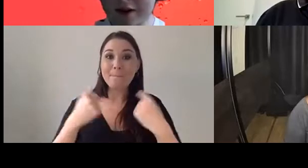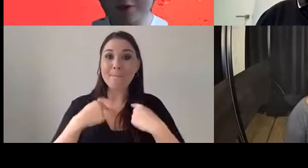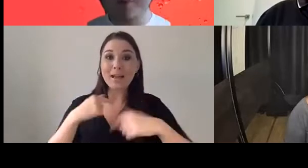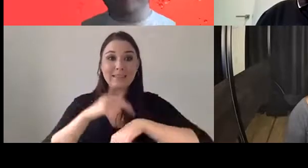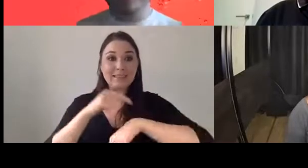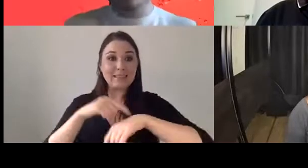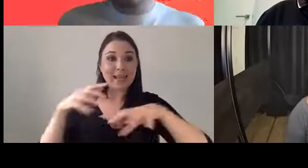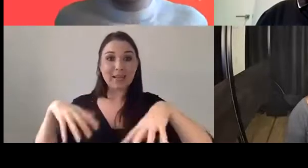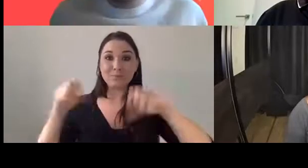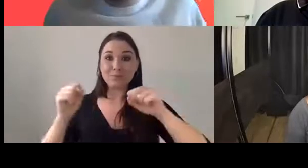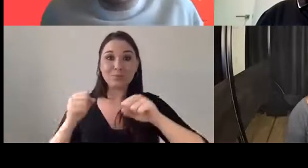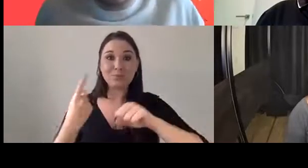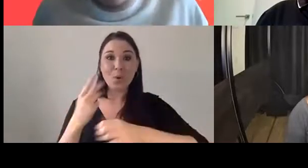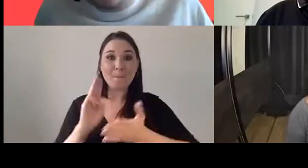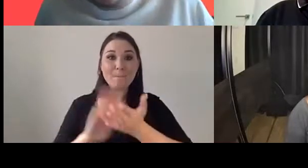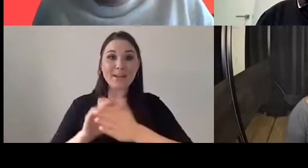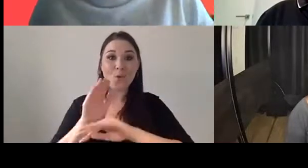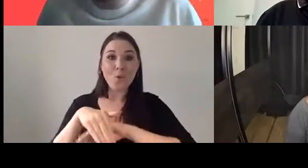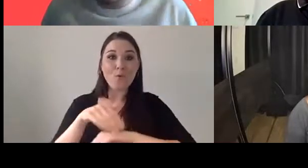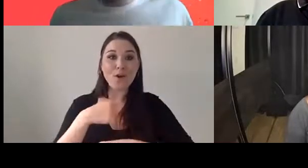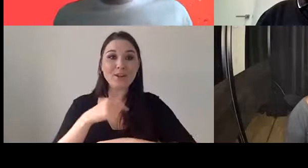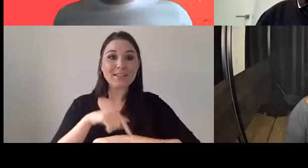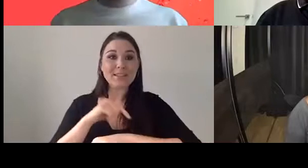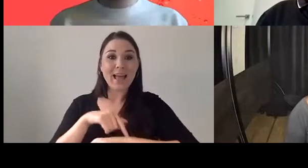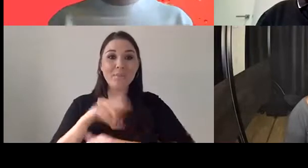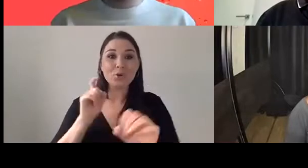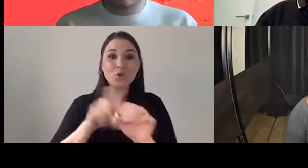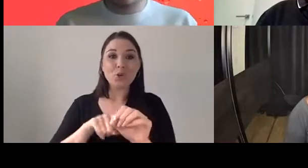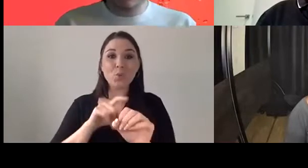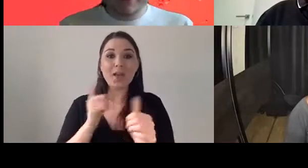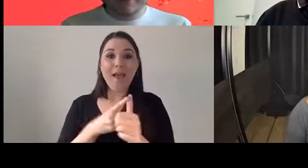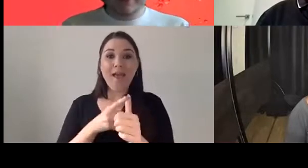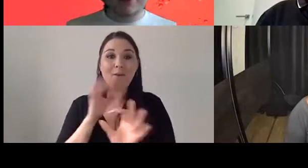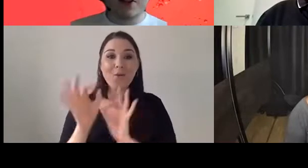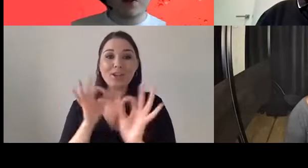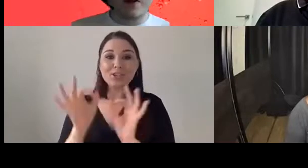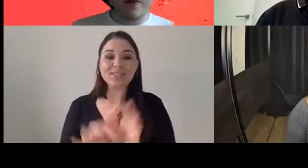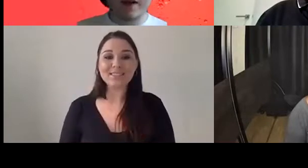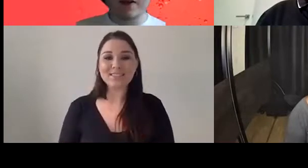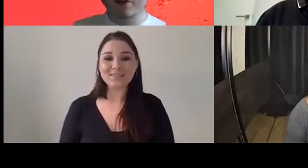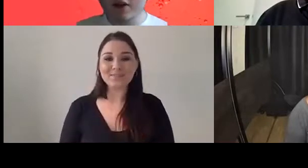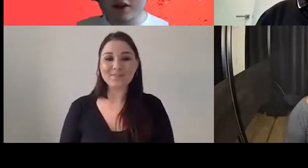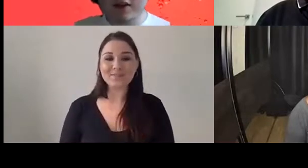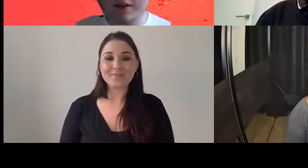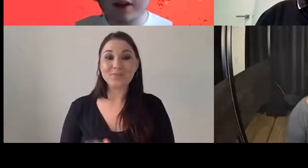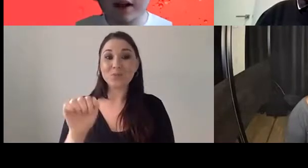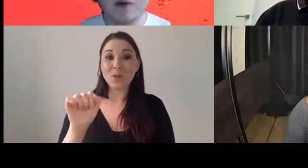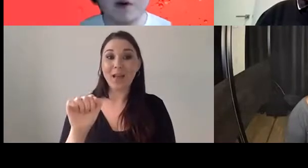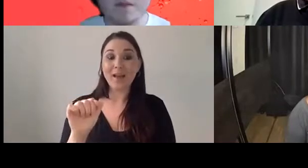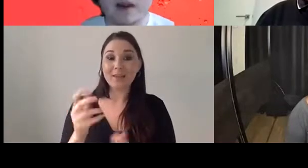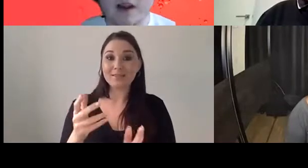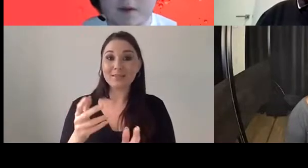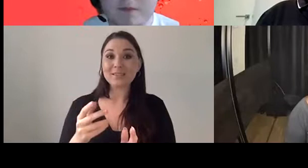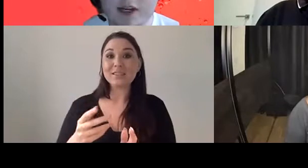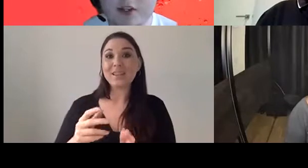a minute over into our time for Q&A questions. And so, yeah, just I think for the next